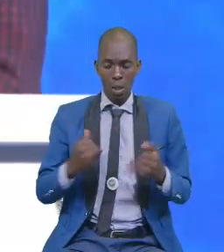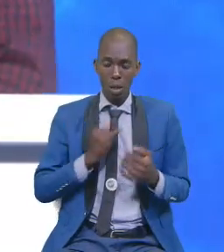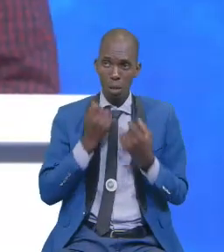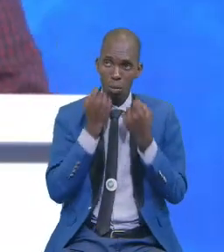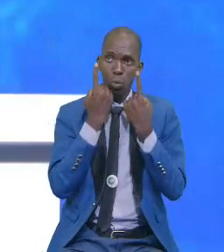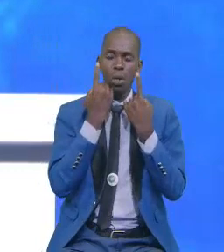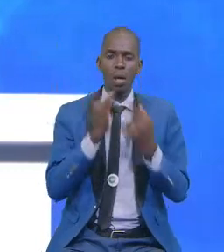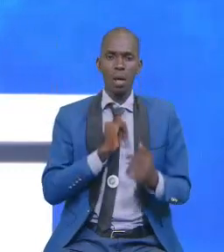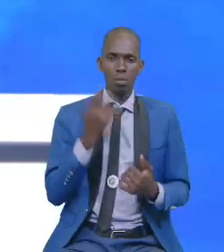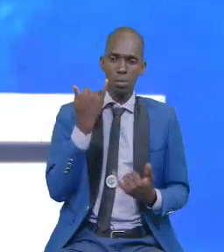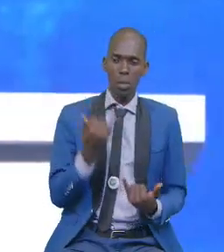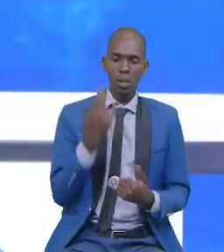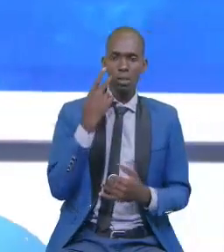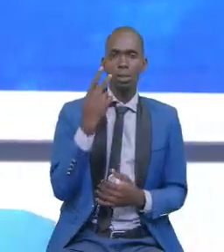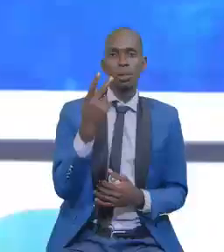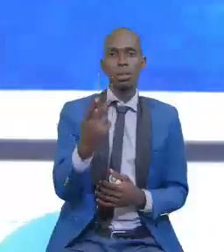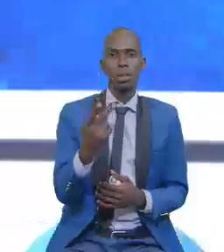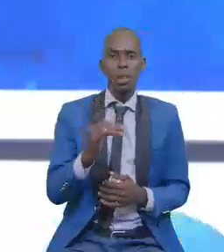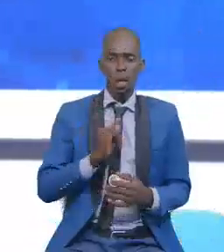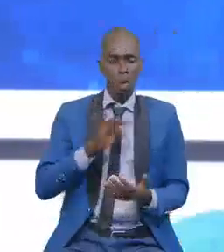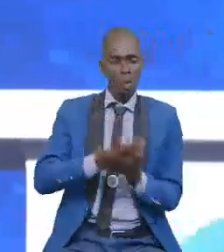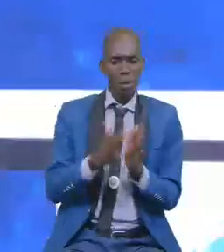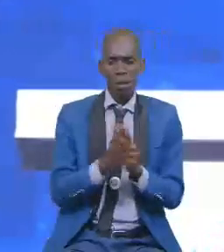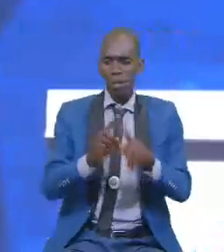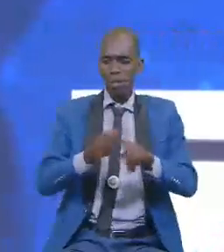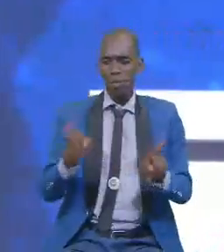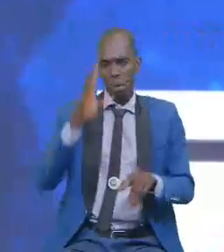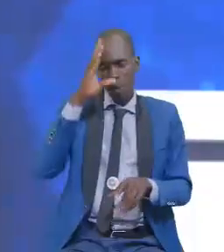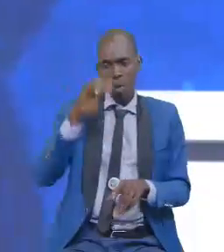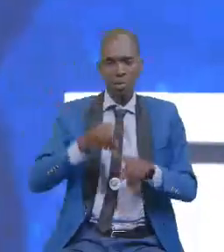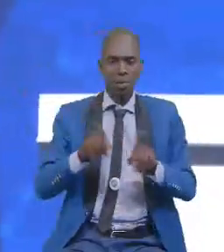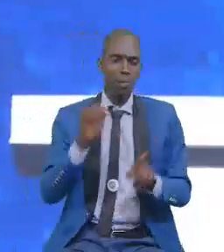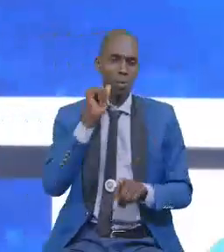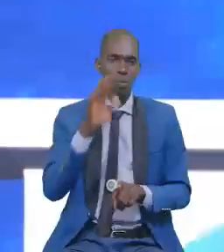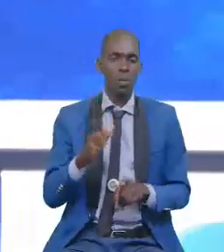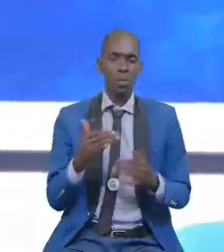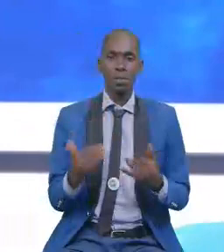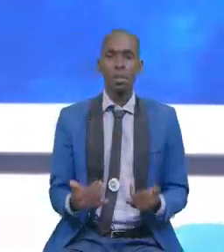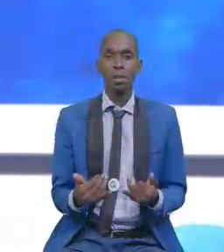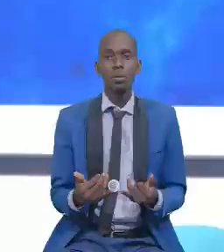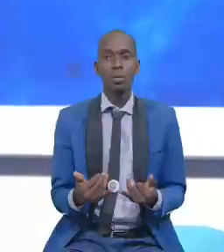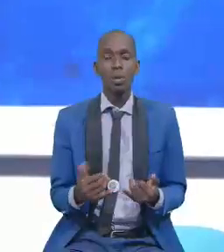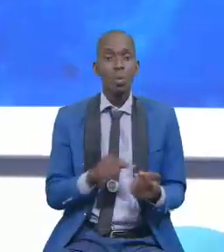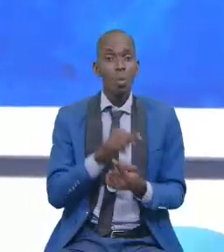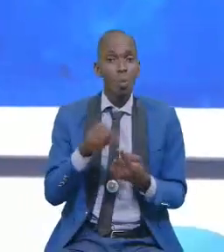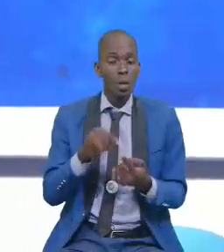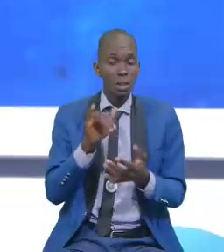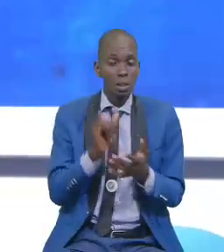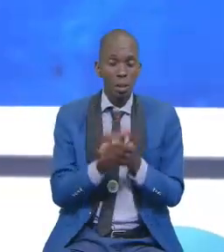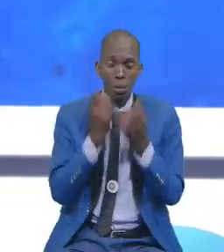see. I become a different man, a different woman. When that